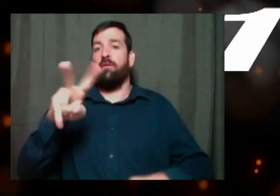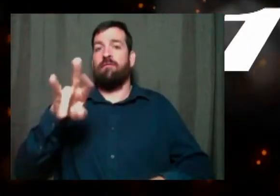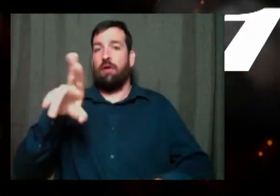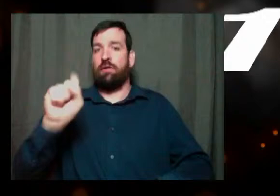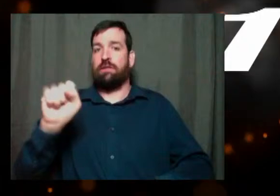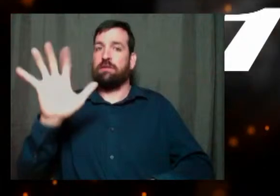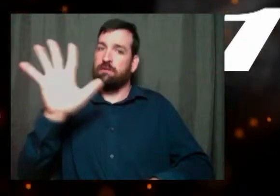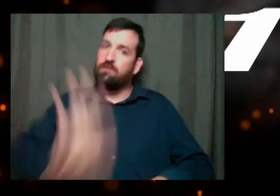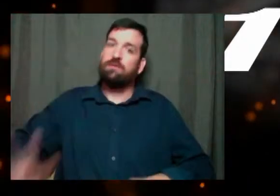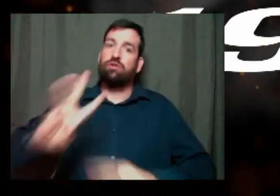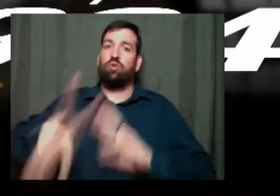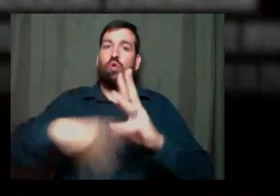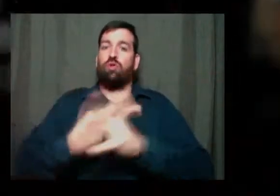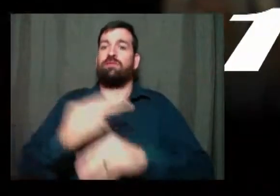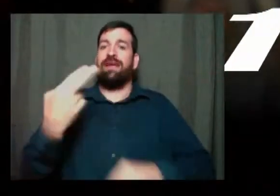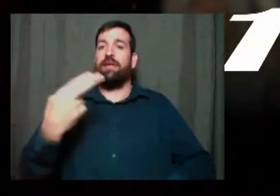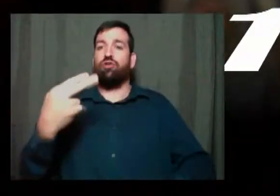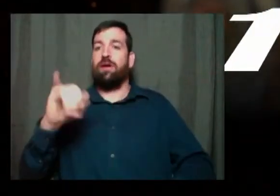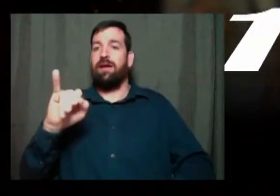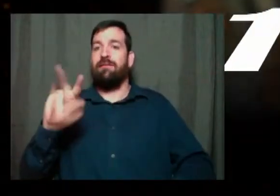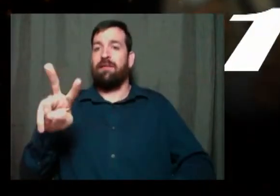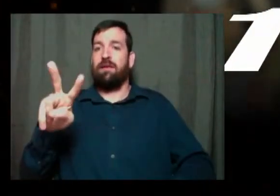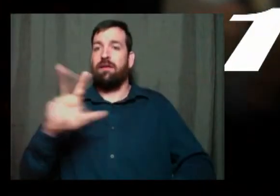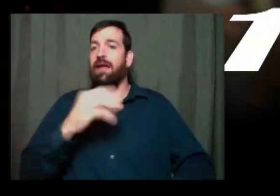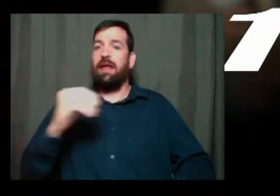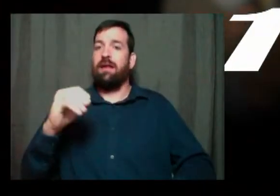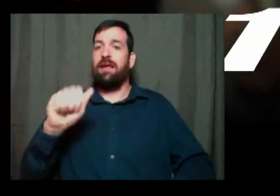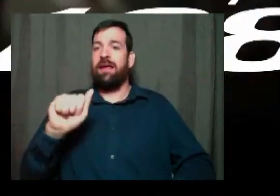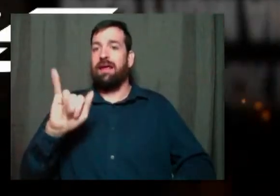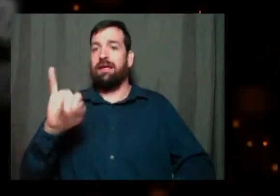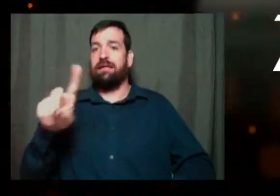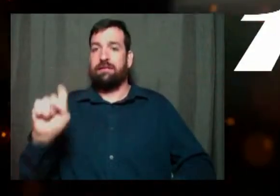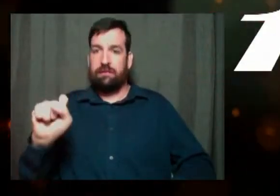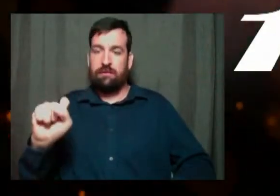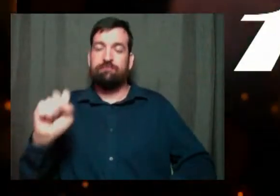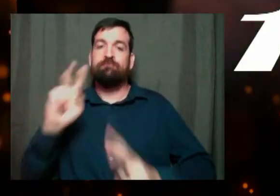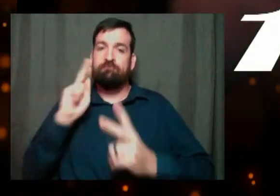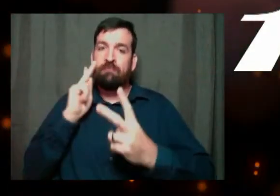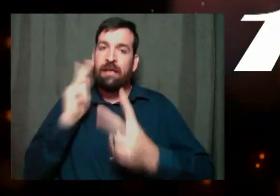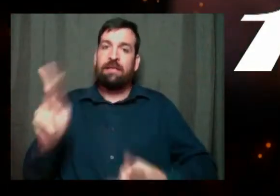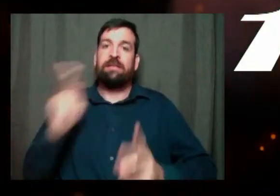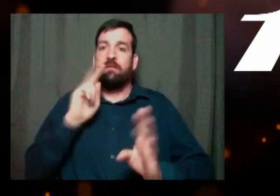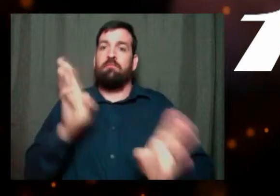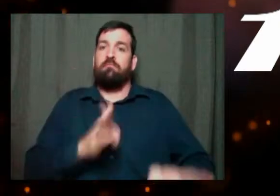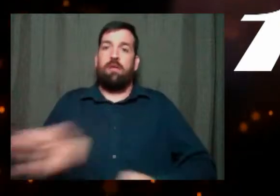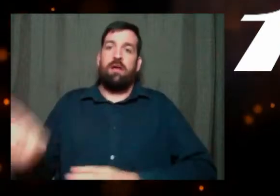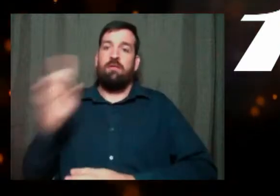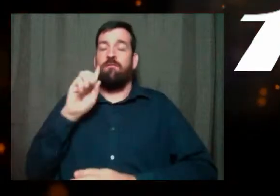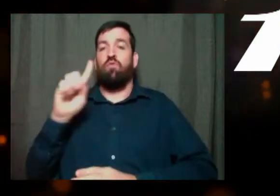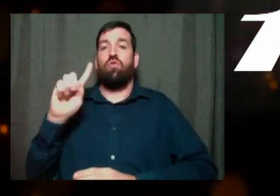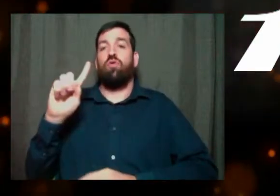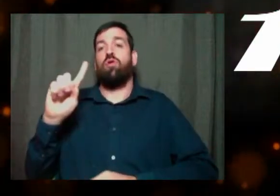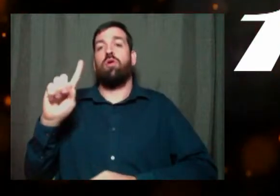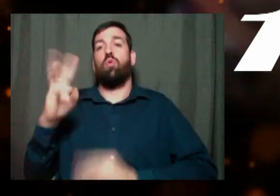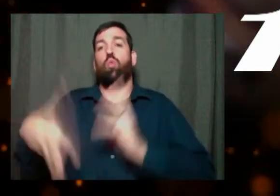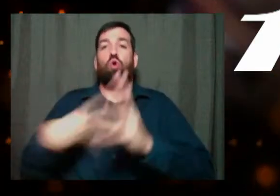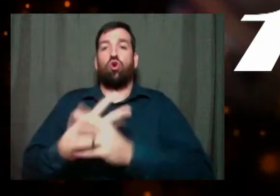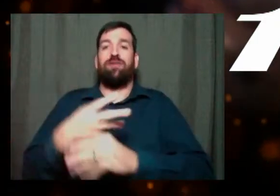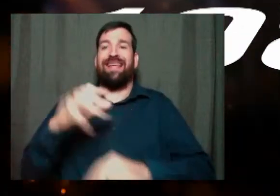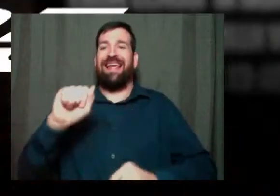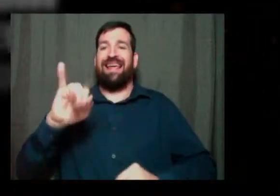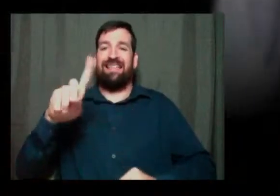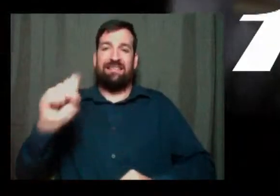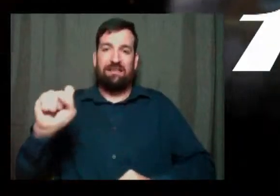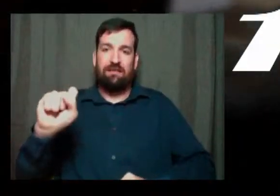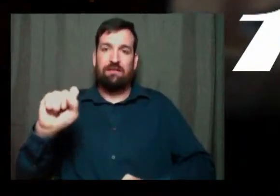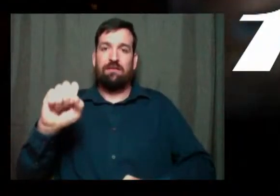That's HIV and AIDS. So tomorrow we're going to take a look at the theme plan for World AIDS Day 2021, plus how COVID has helped in